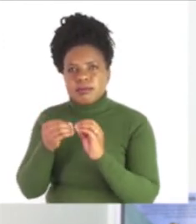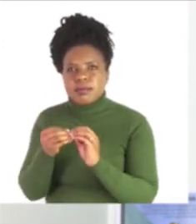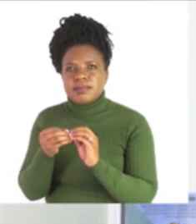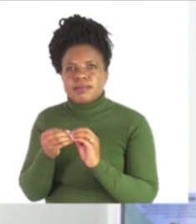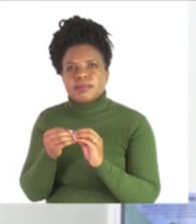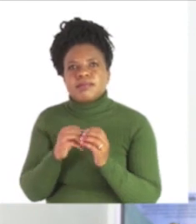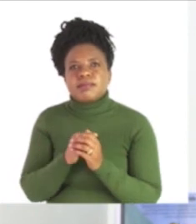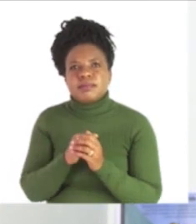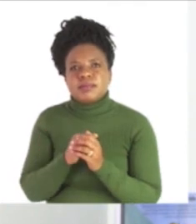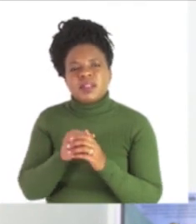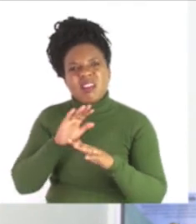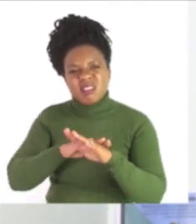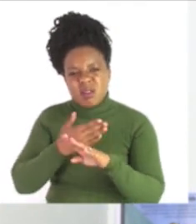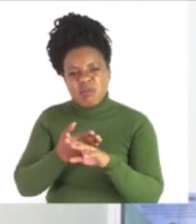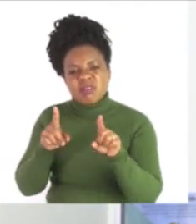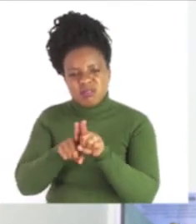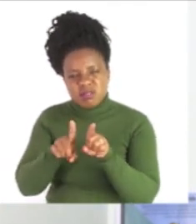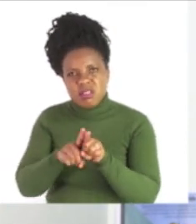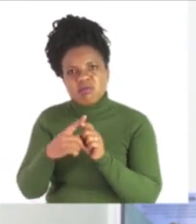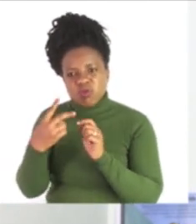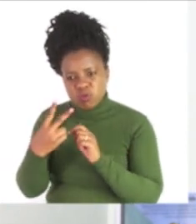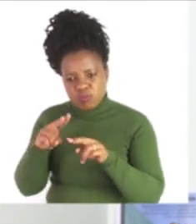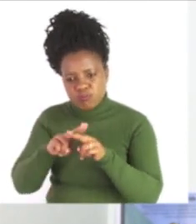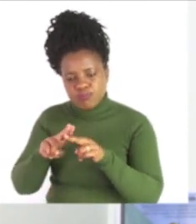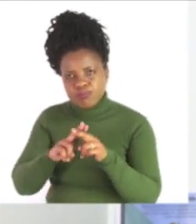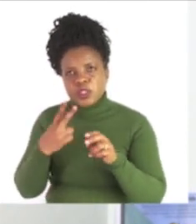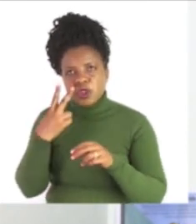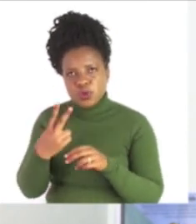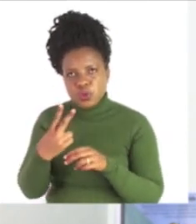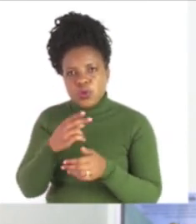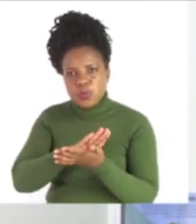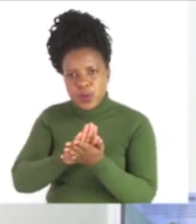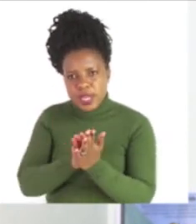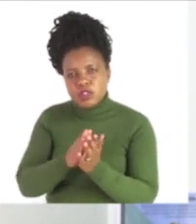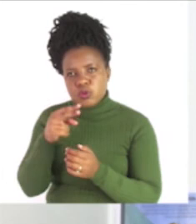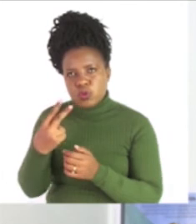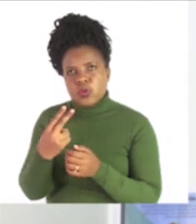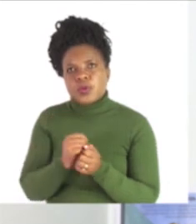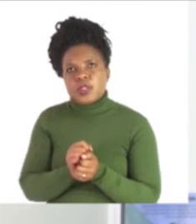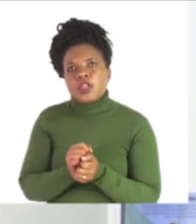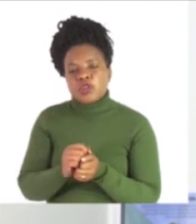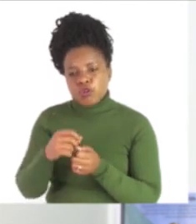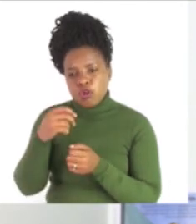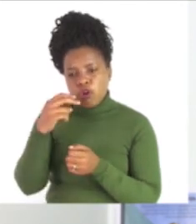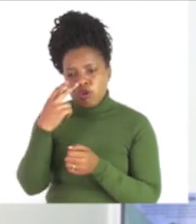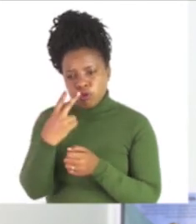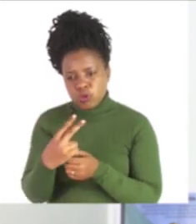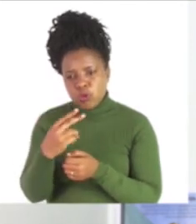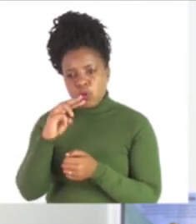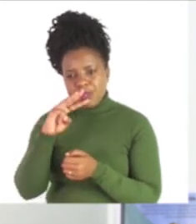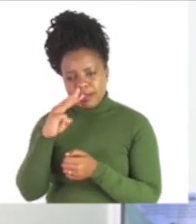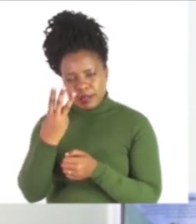We can give also an example of a cube number as maybe we can say 2 to the